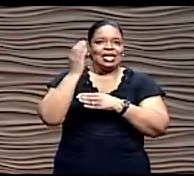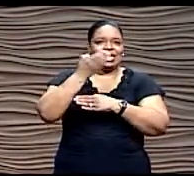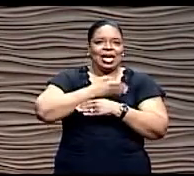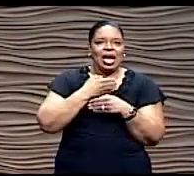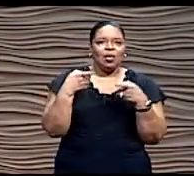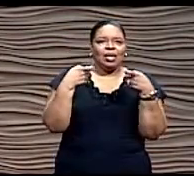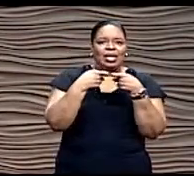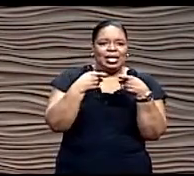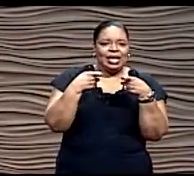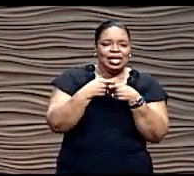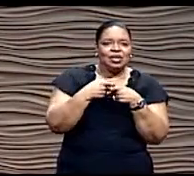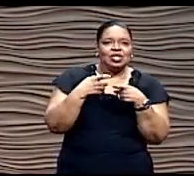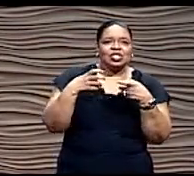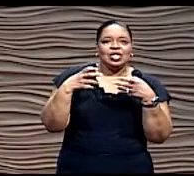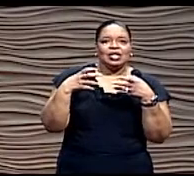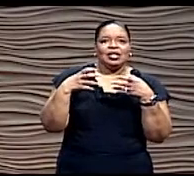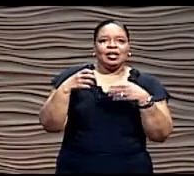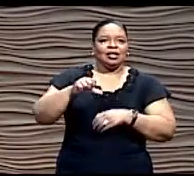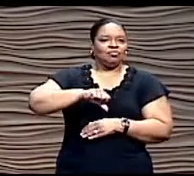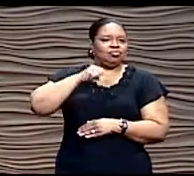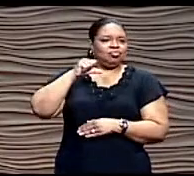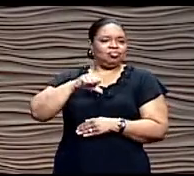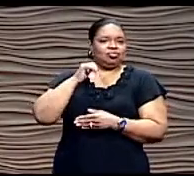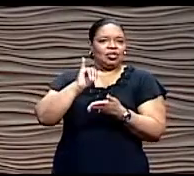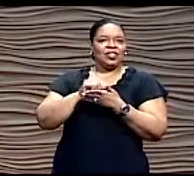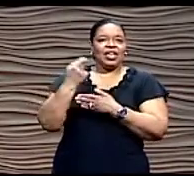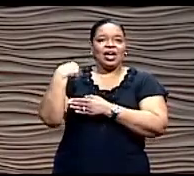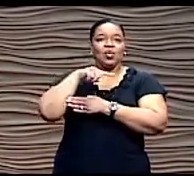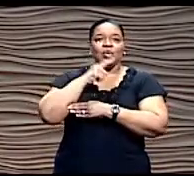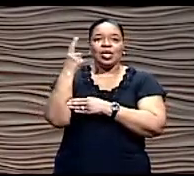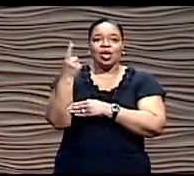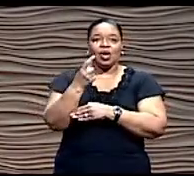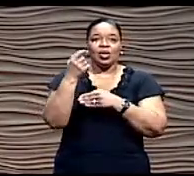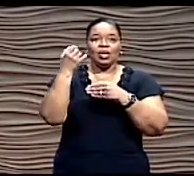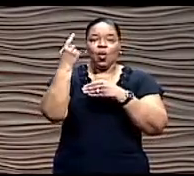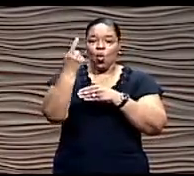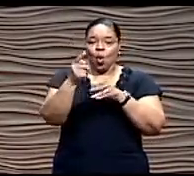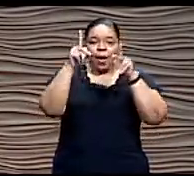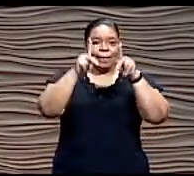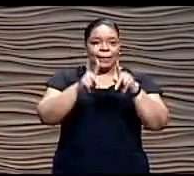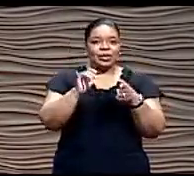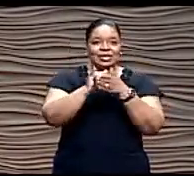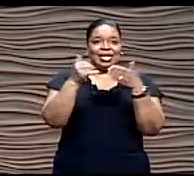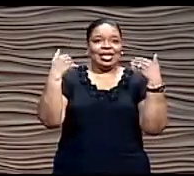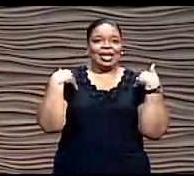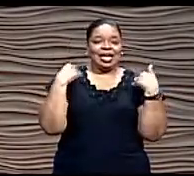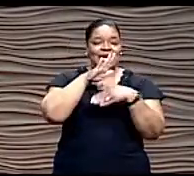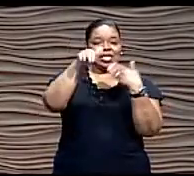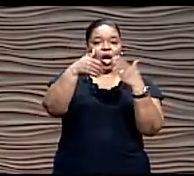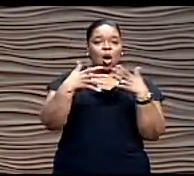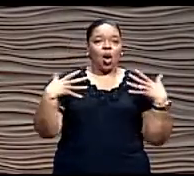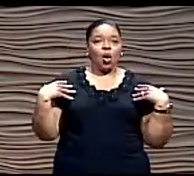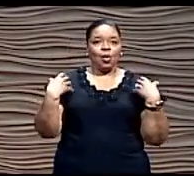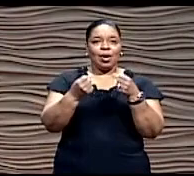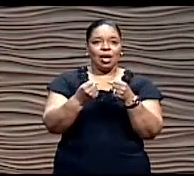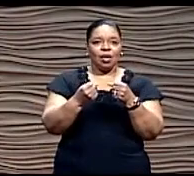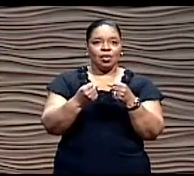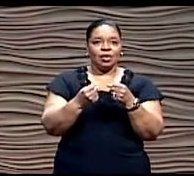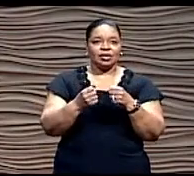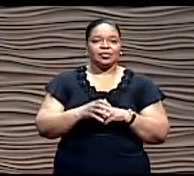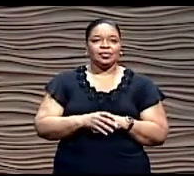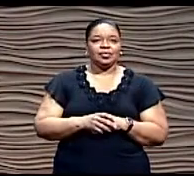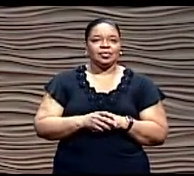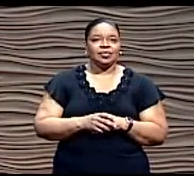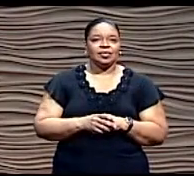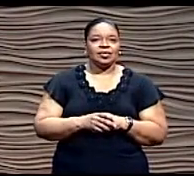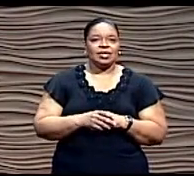energy arrogance that there's only one somebody that has all power.